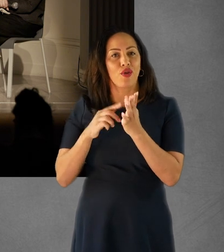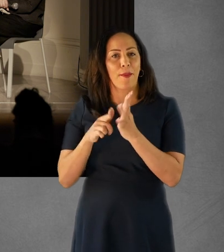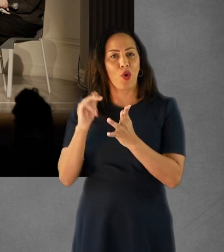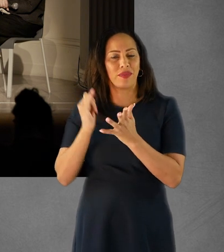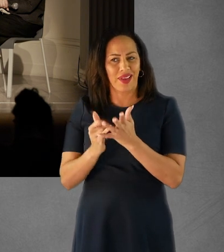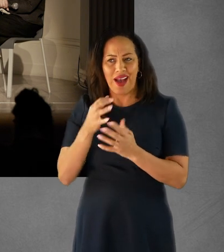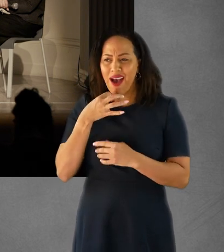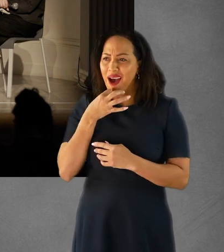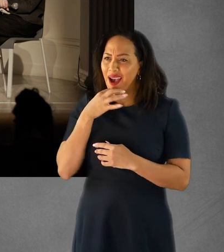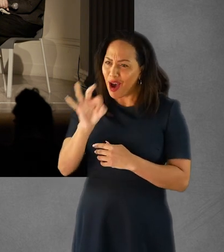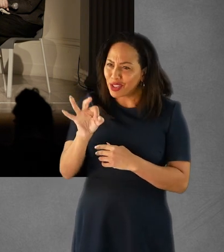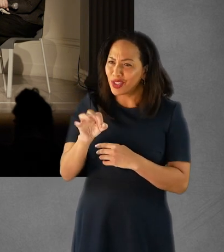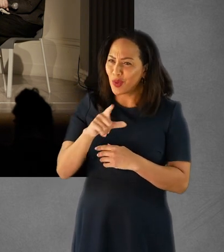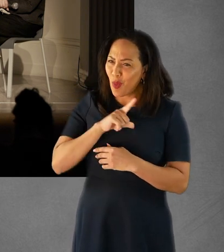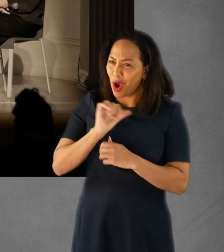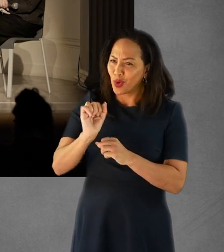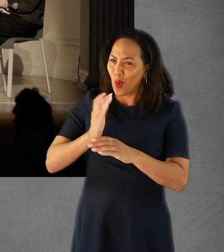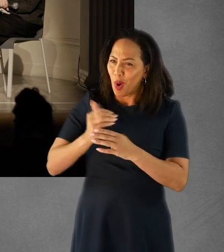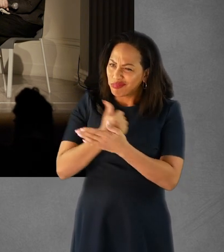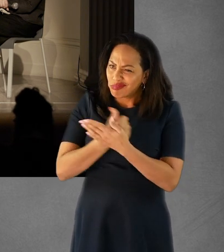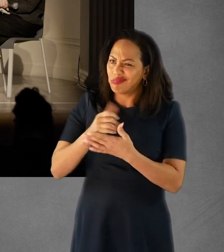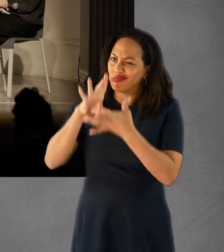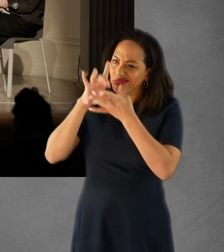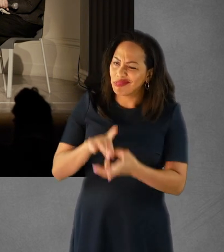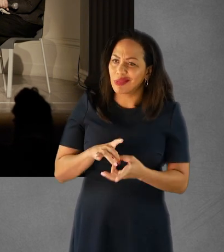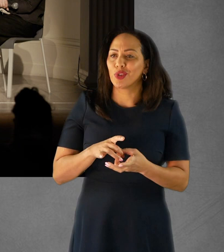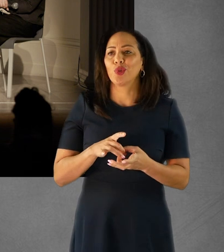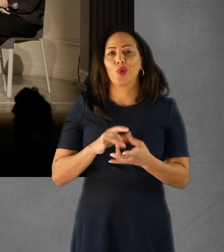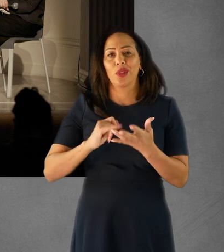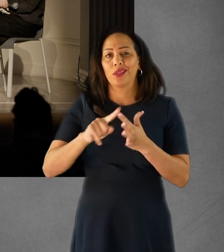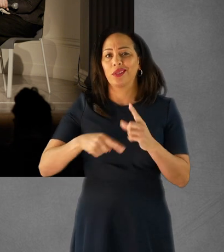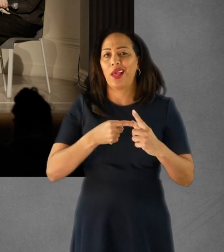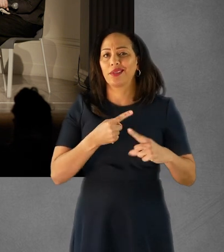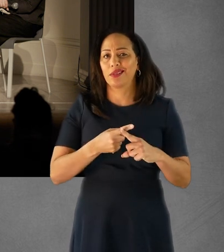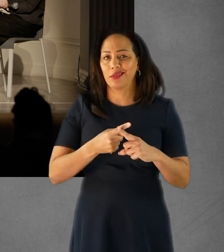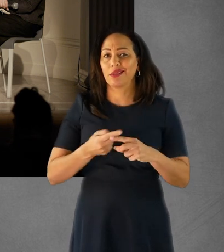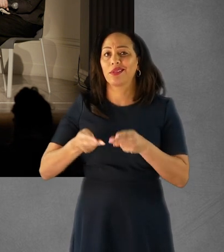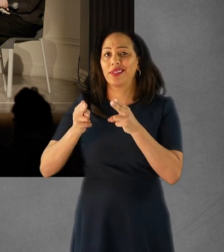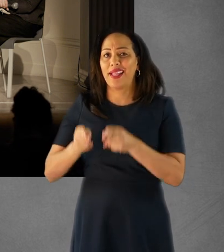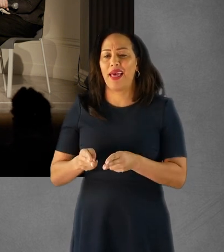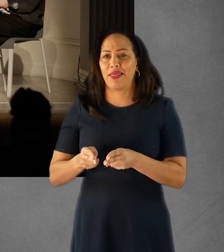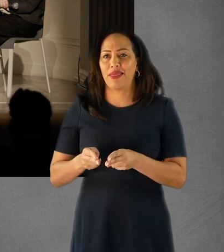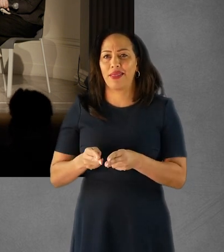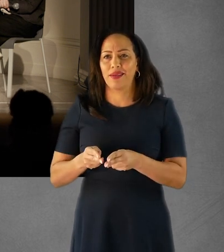and death in this work. Yes. And to work your way back through sex and death. Oh God. In your practice.